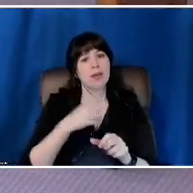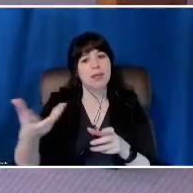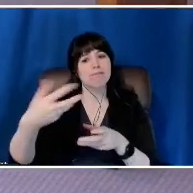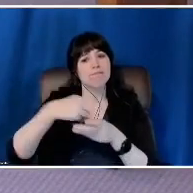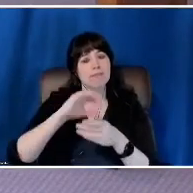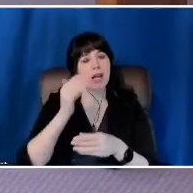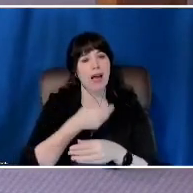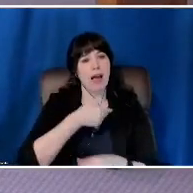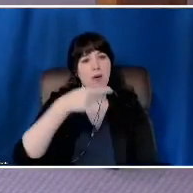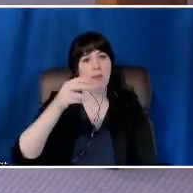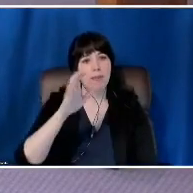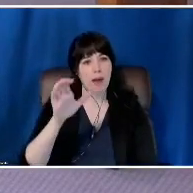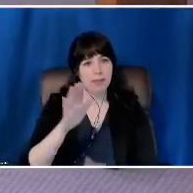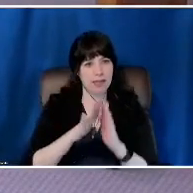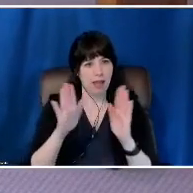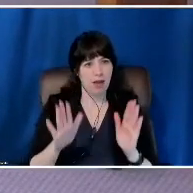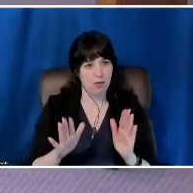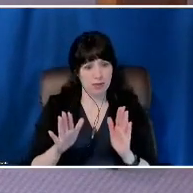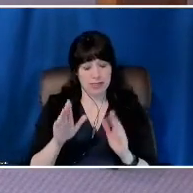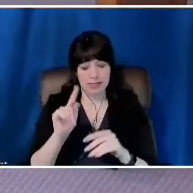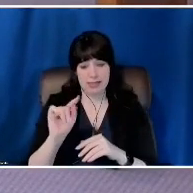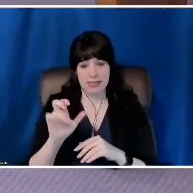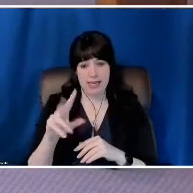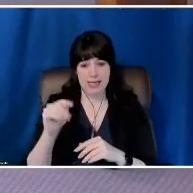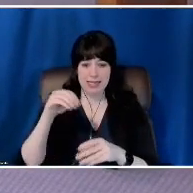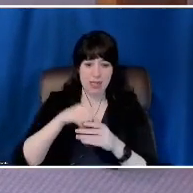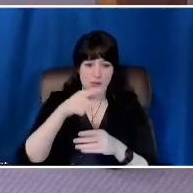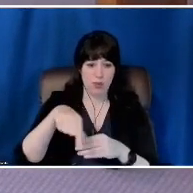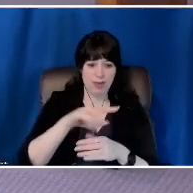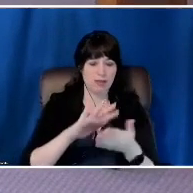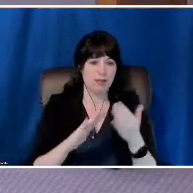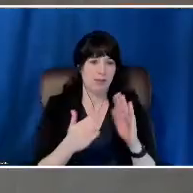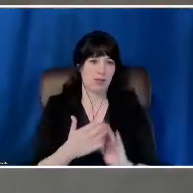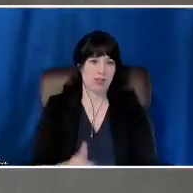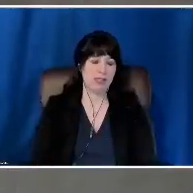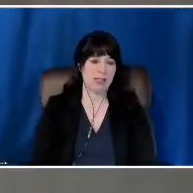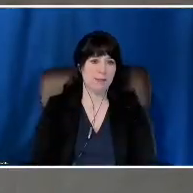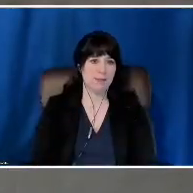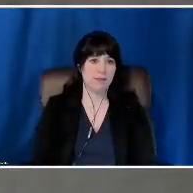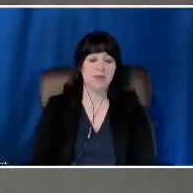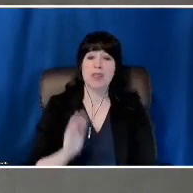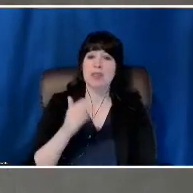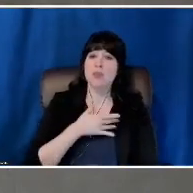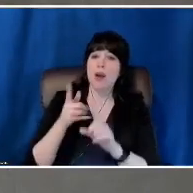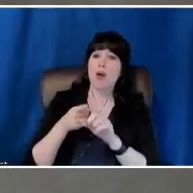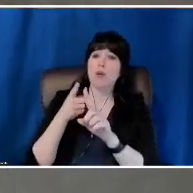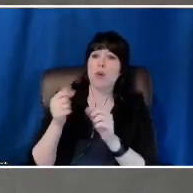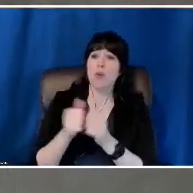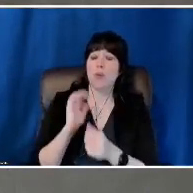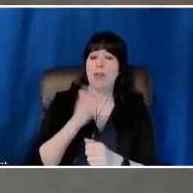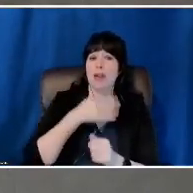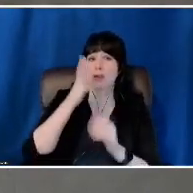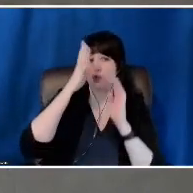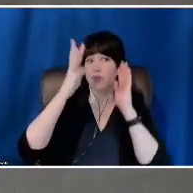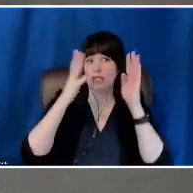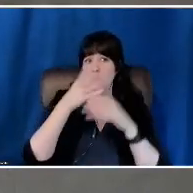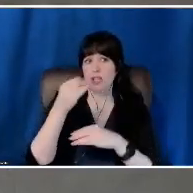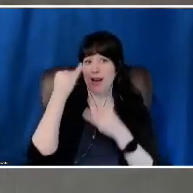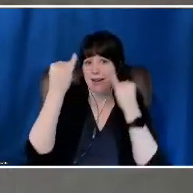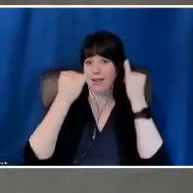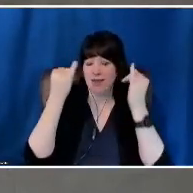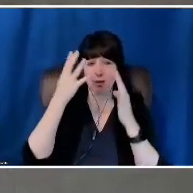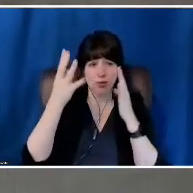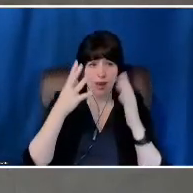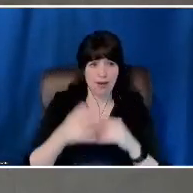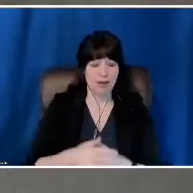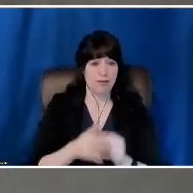housing tenants into these communities, would be another way of phrasing it. So our goal with our strategic and innovative and creative is to